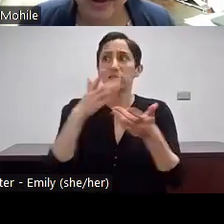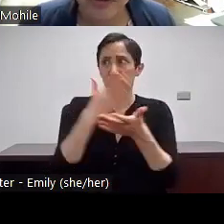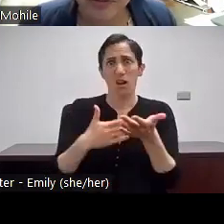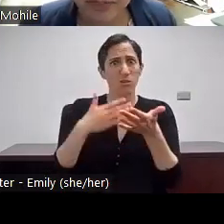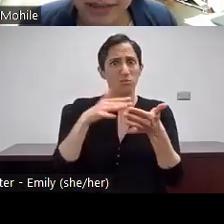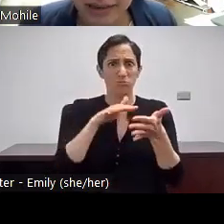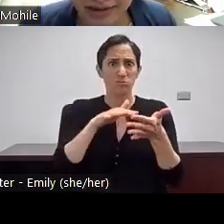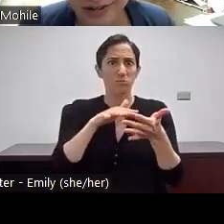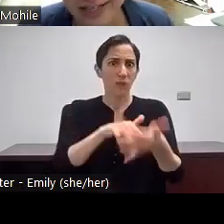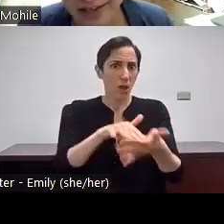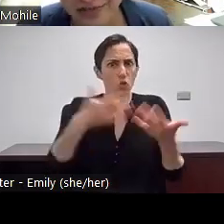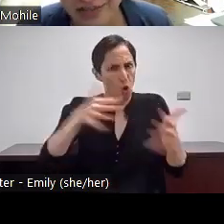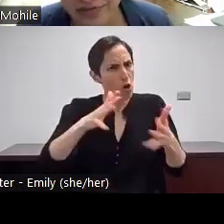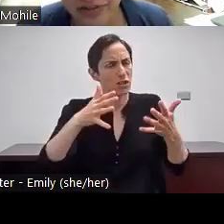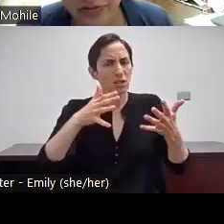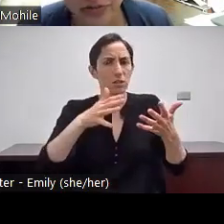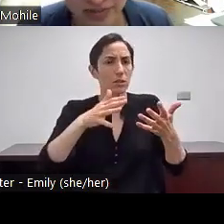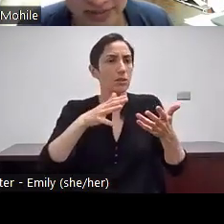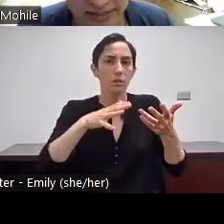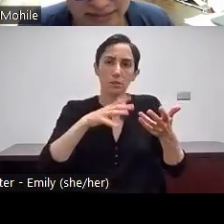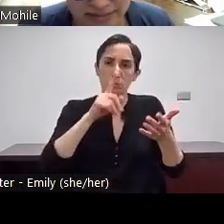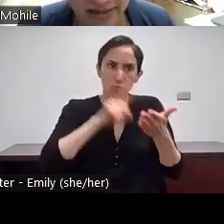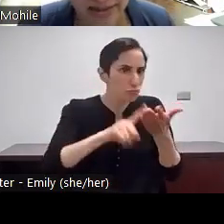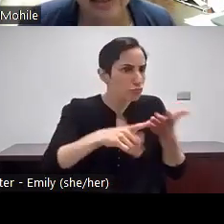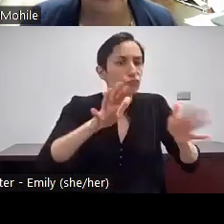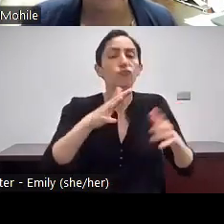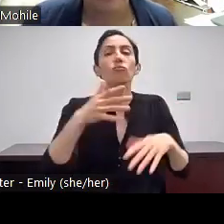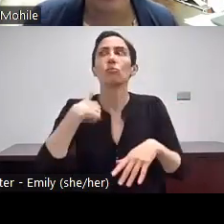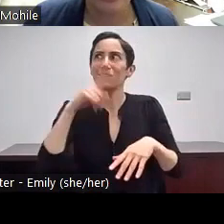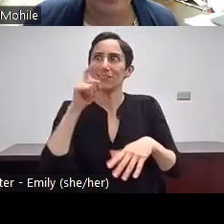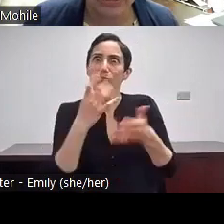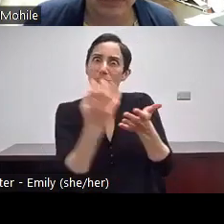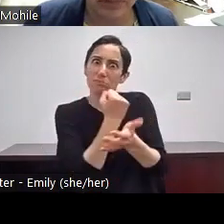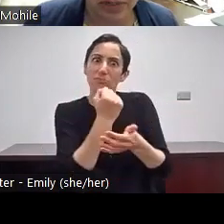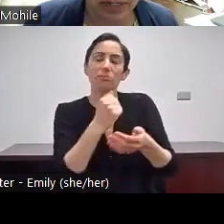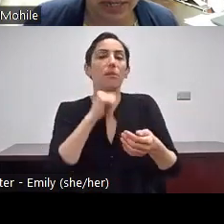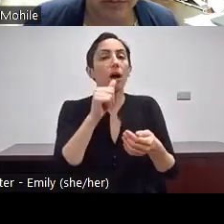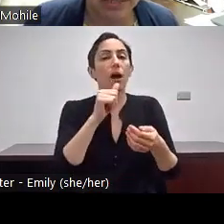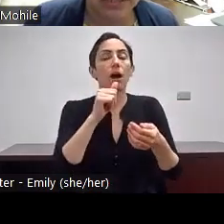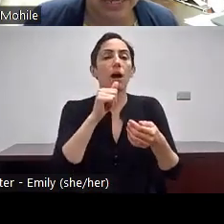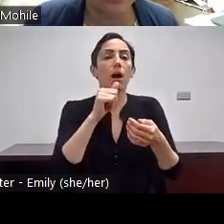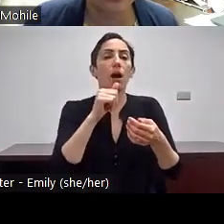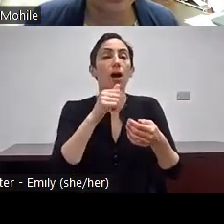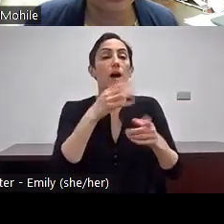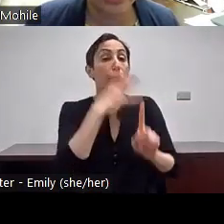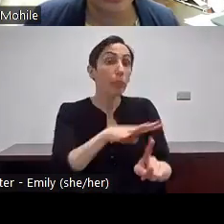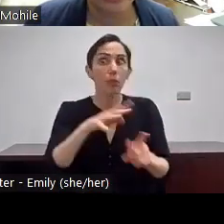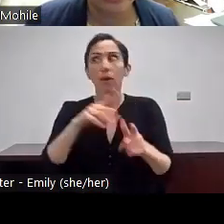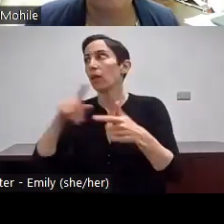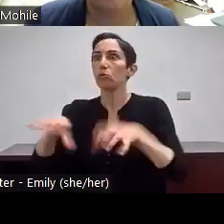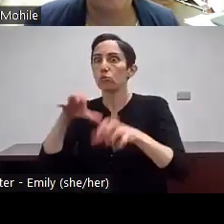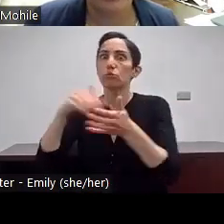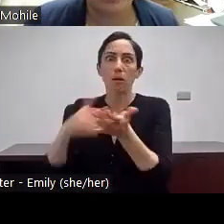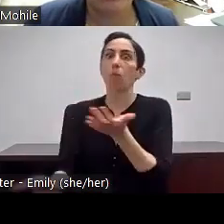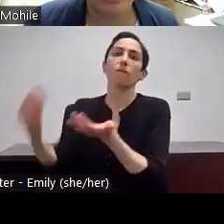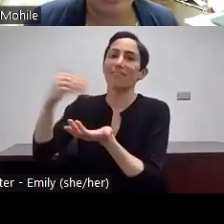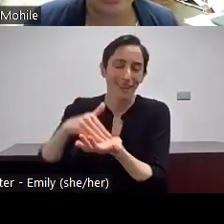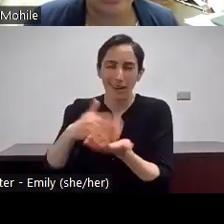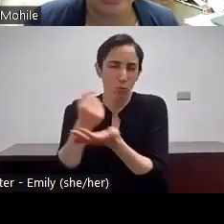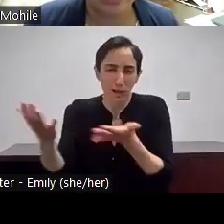that we're not repeating ourselves as we do new studies, that we partner with the community and with stakeholders, and that we